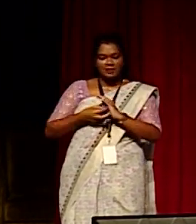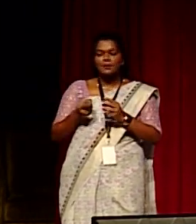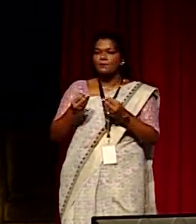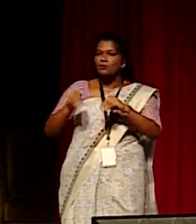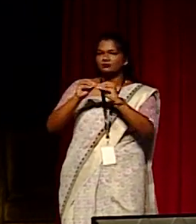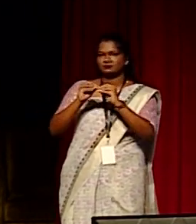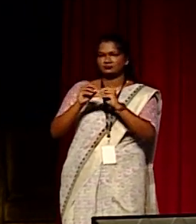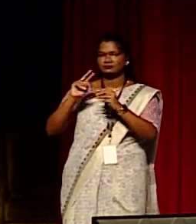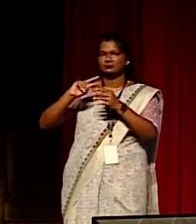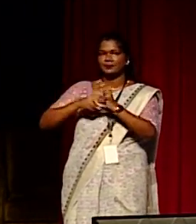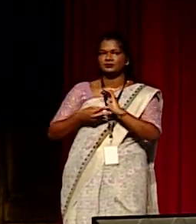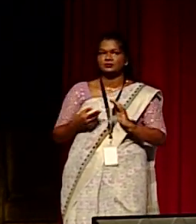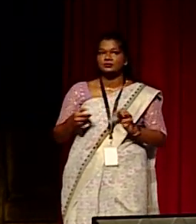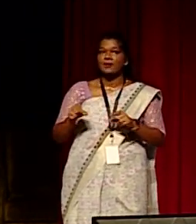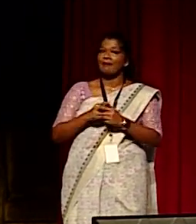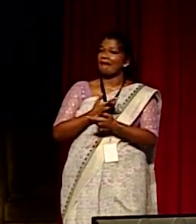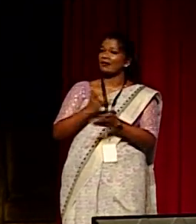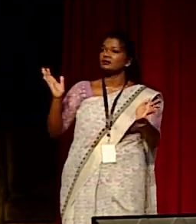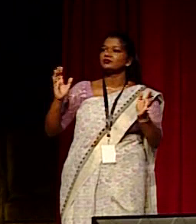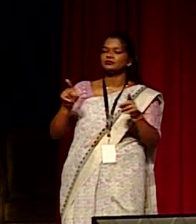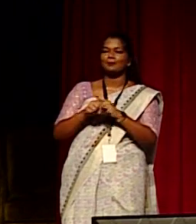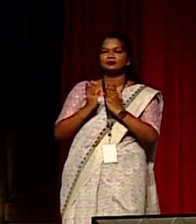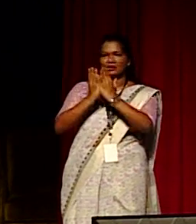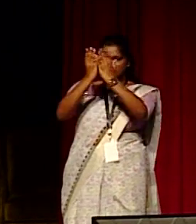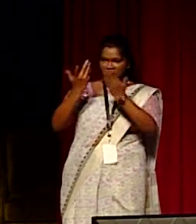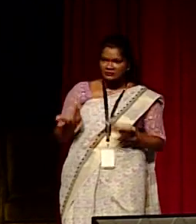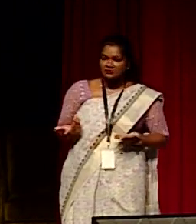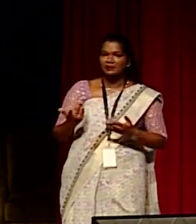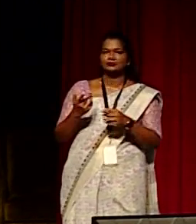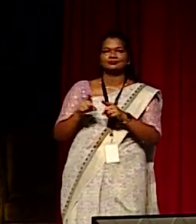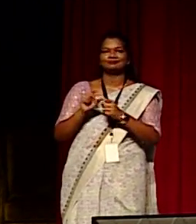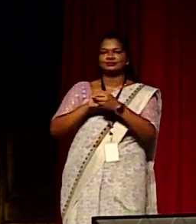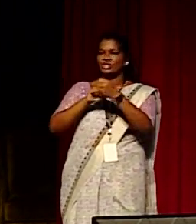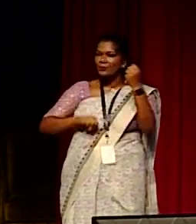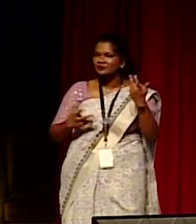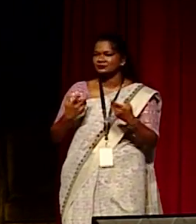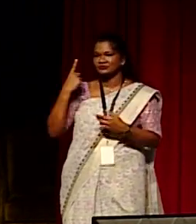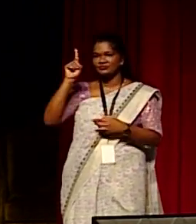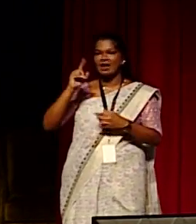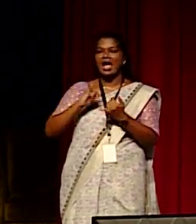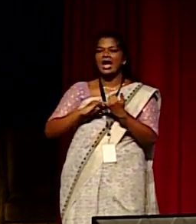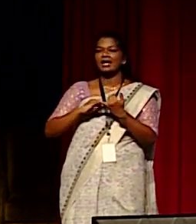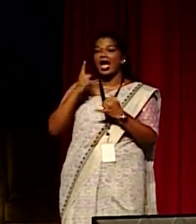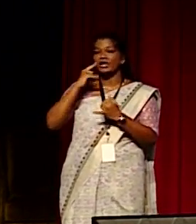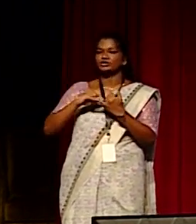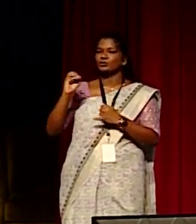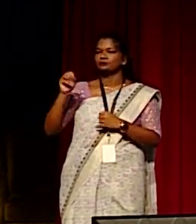to me than any gait lab study, any certification, or ISO testing.